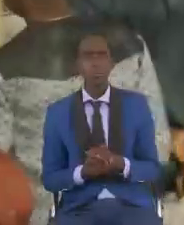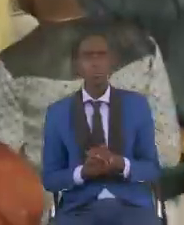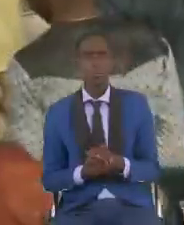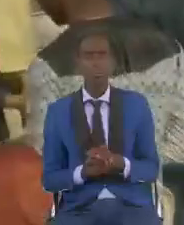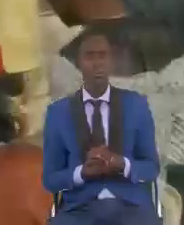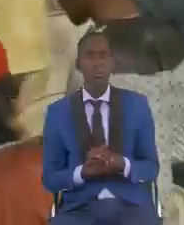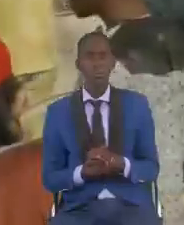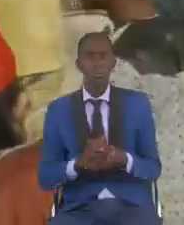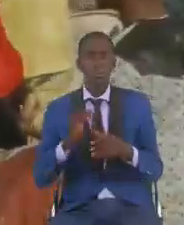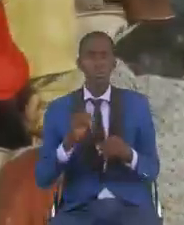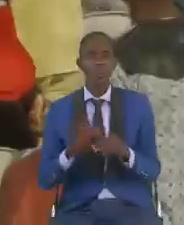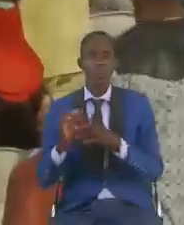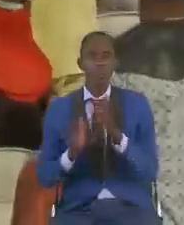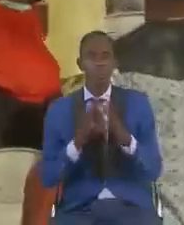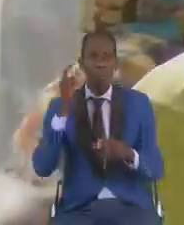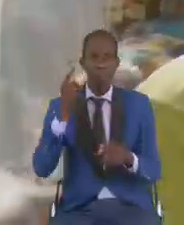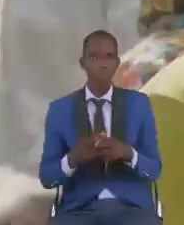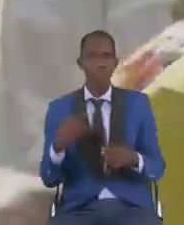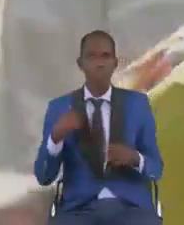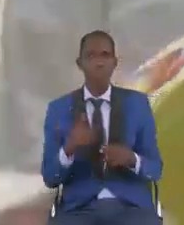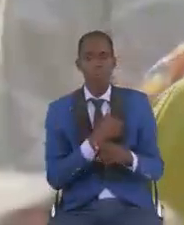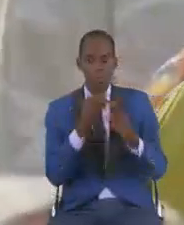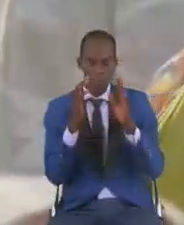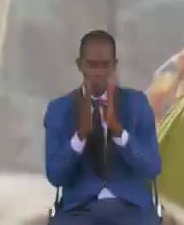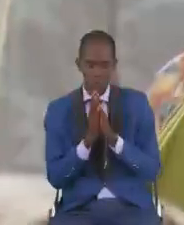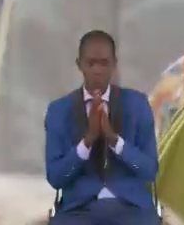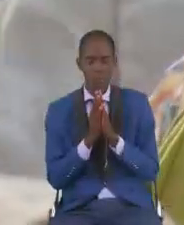In Jesus' name we pray.